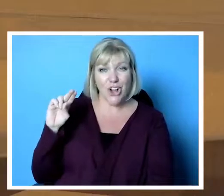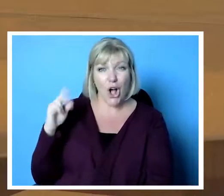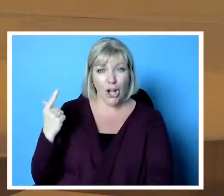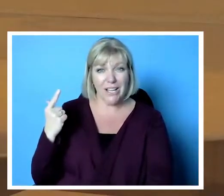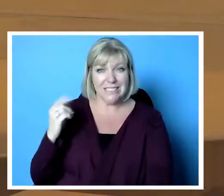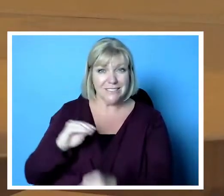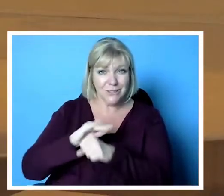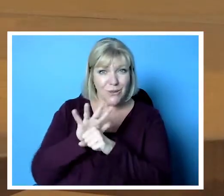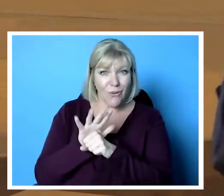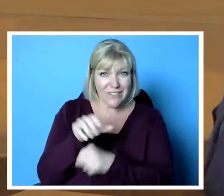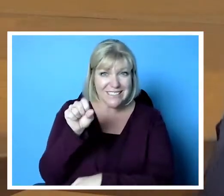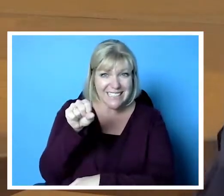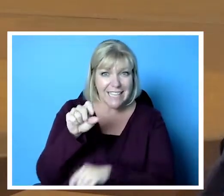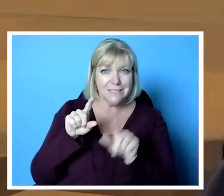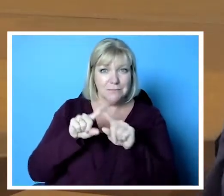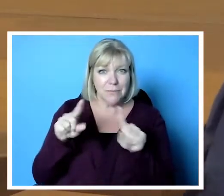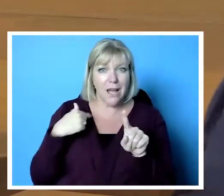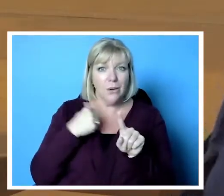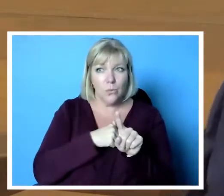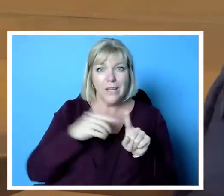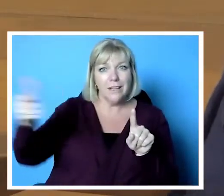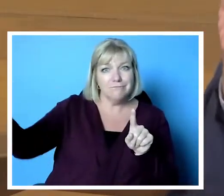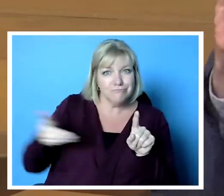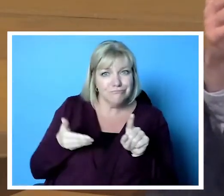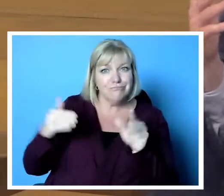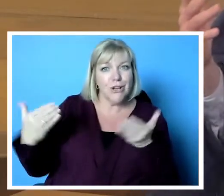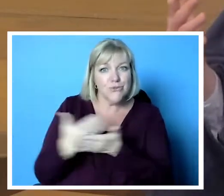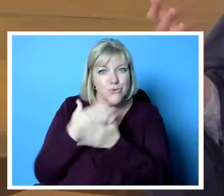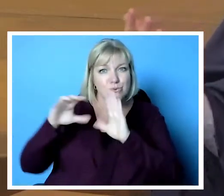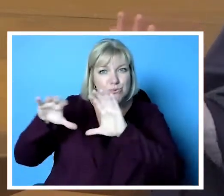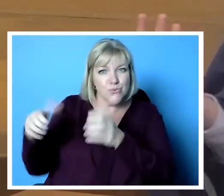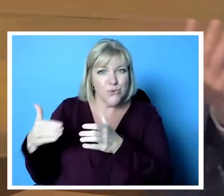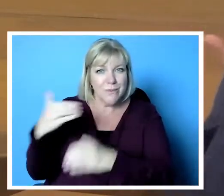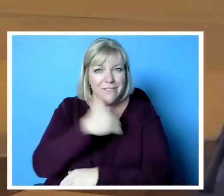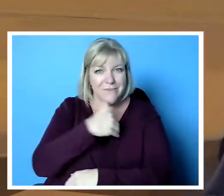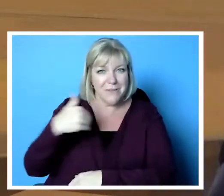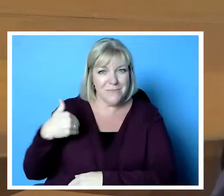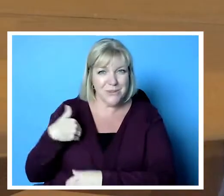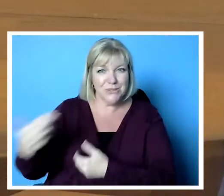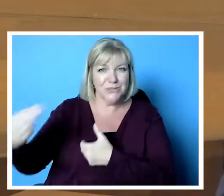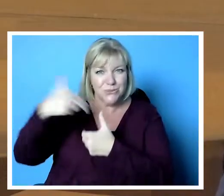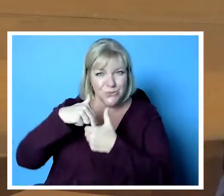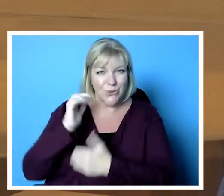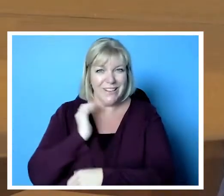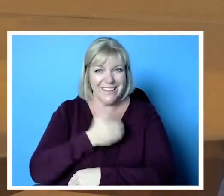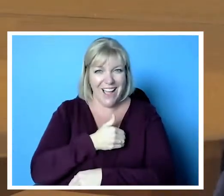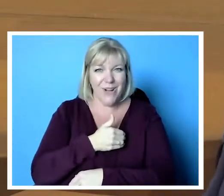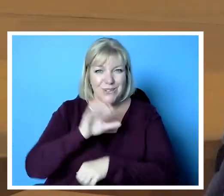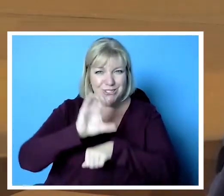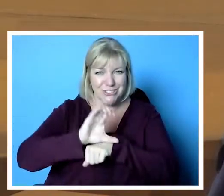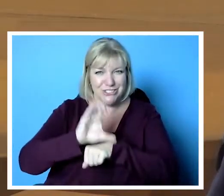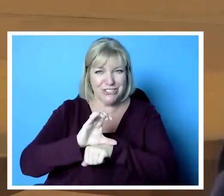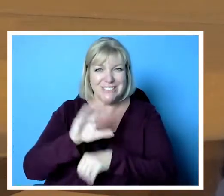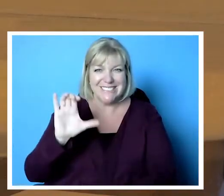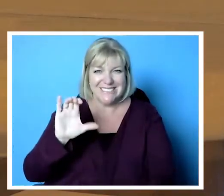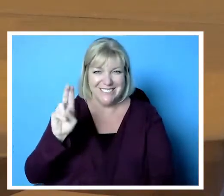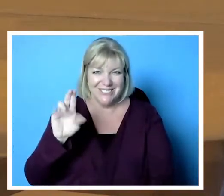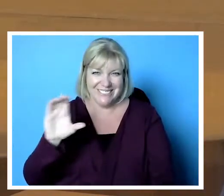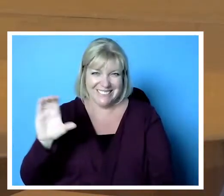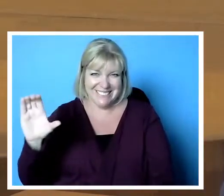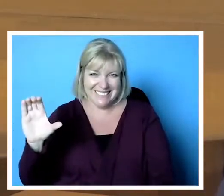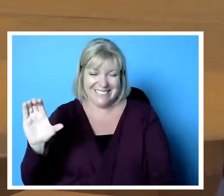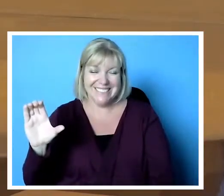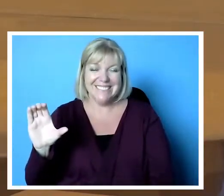pandemic, we welcomed a new class of members into our community here at Claremont United Church of Christ, a